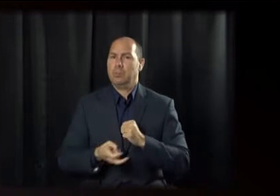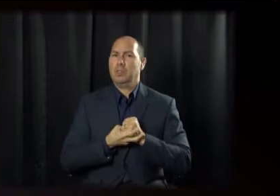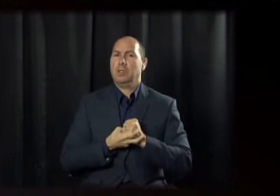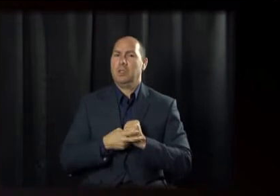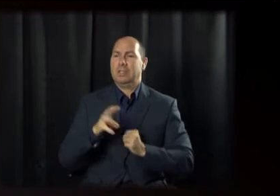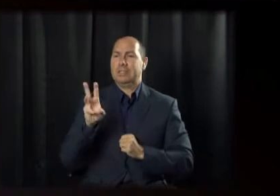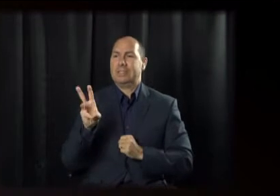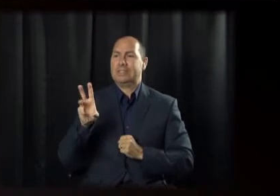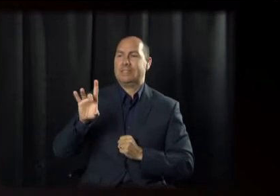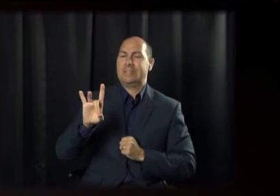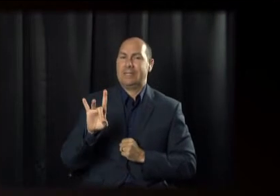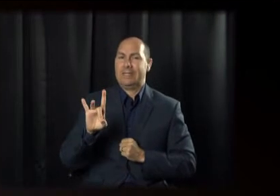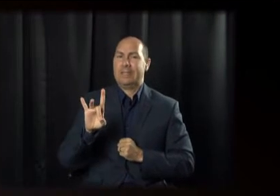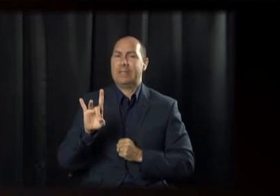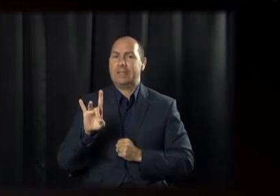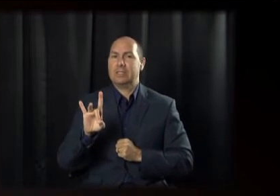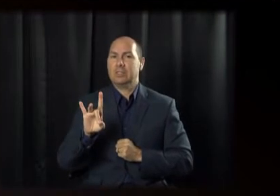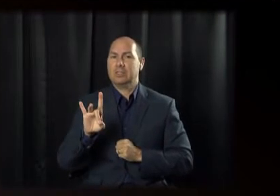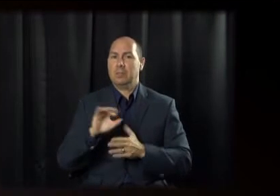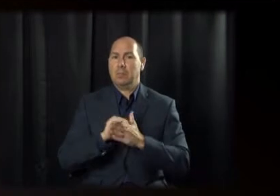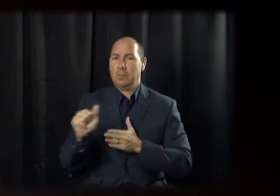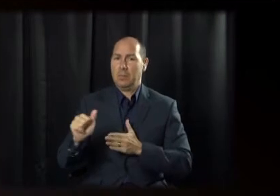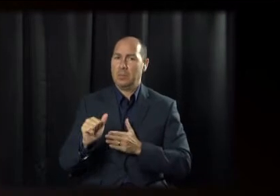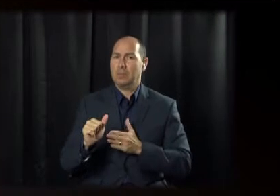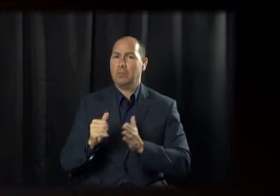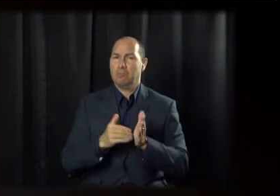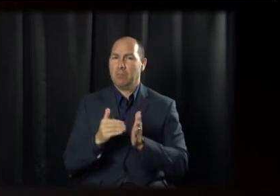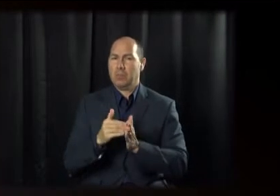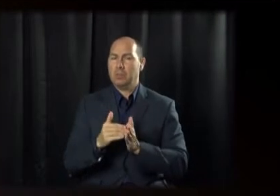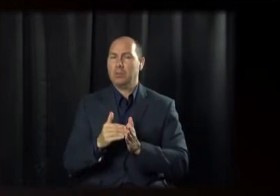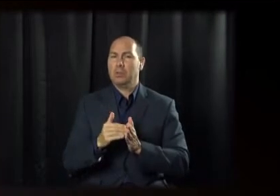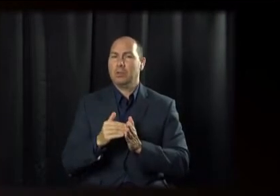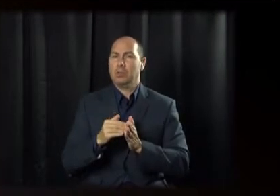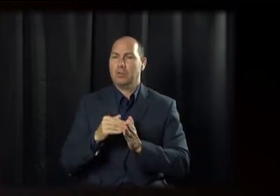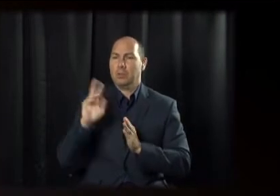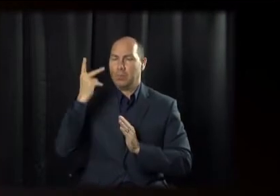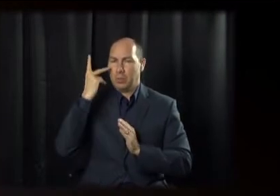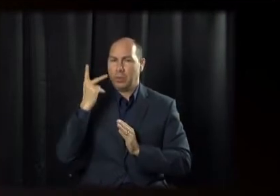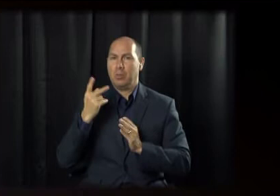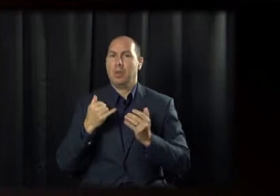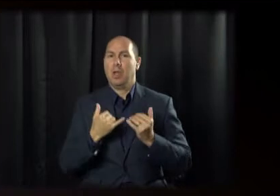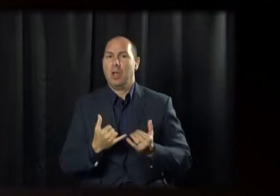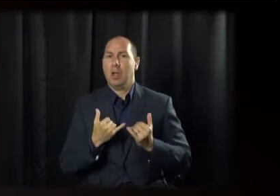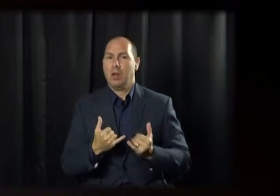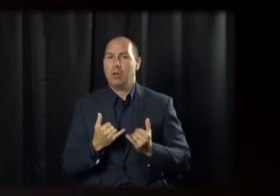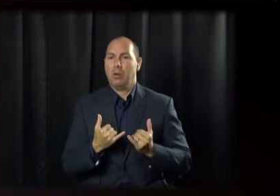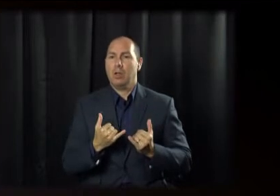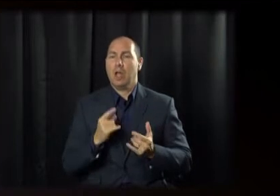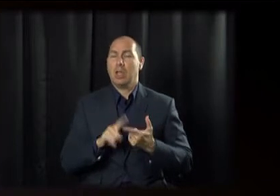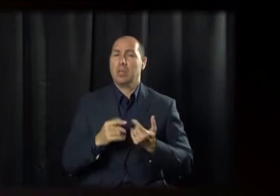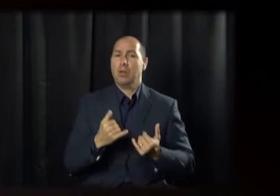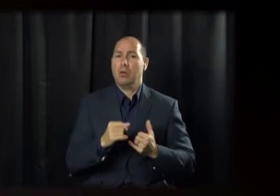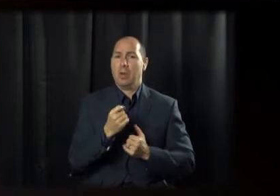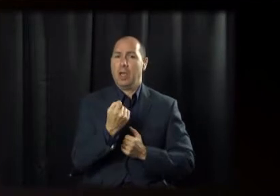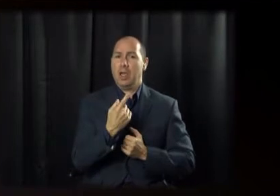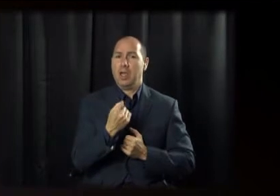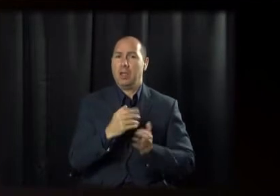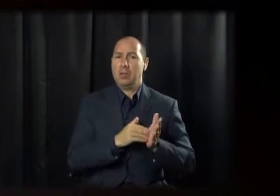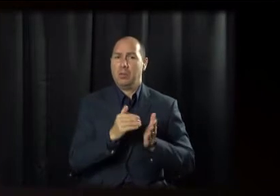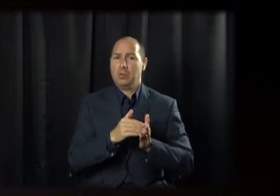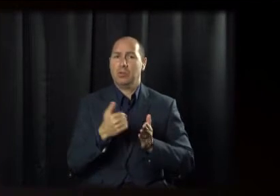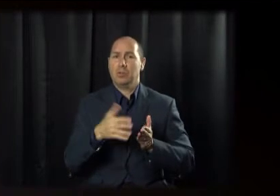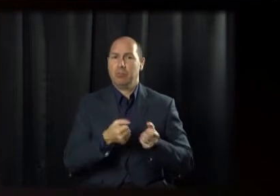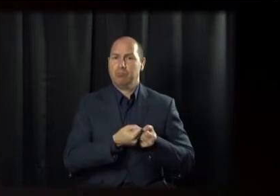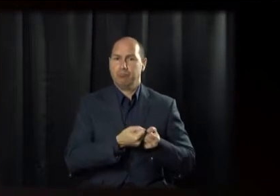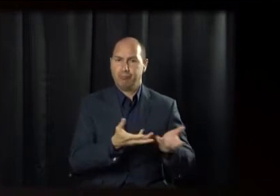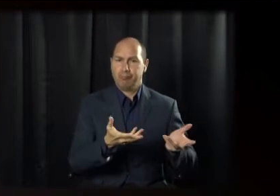federal funds from these programs. However, to date, only $11 million have been dispersed. Other progress